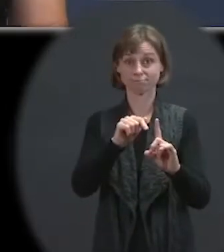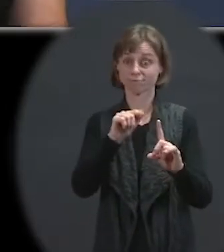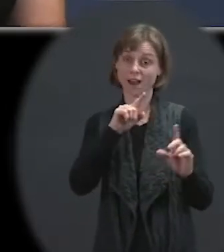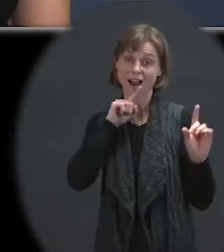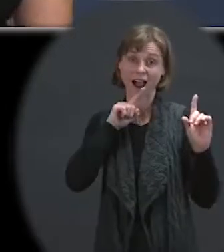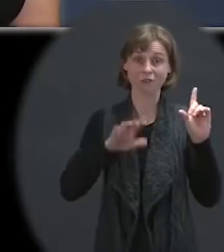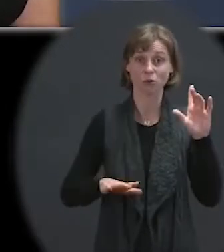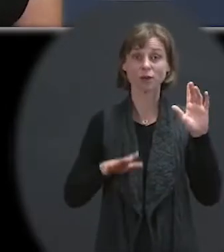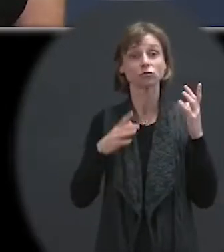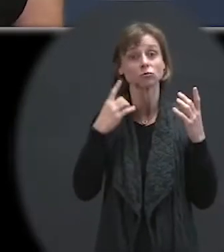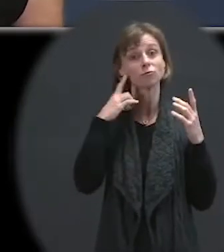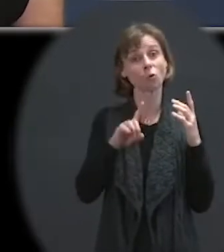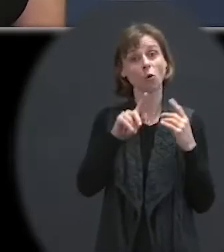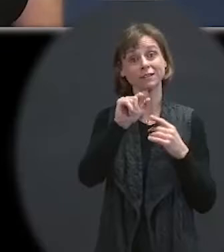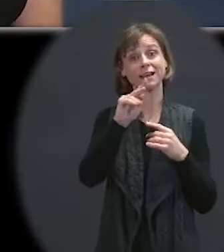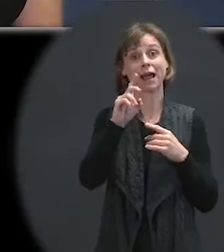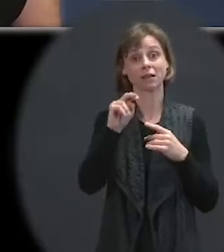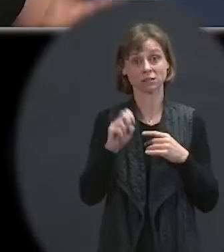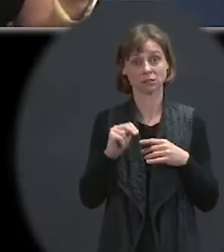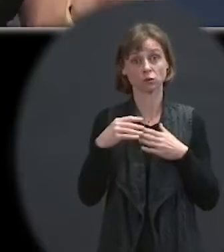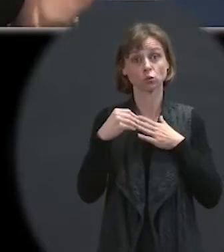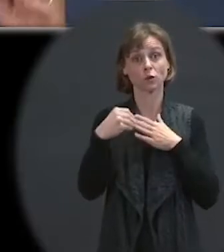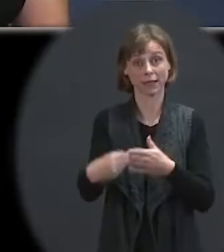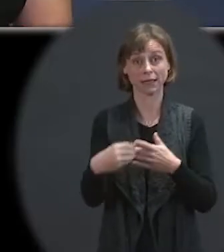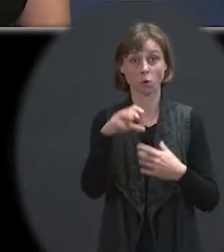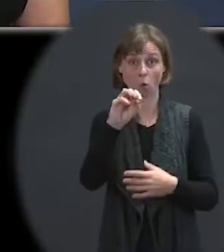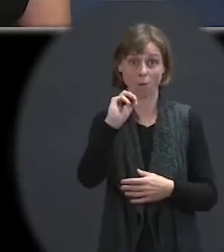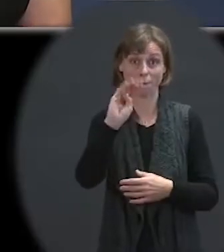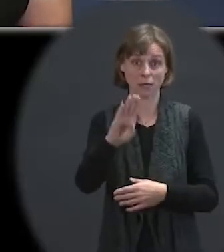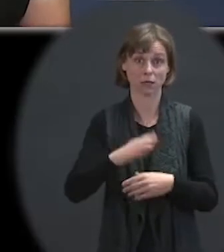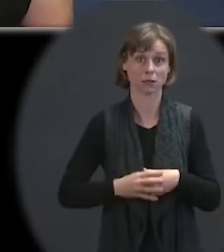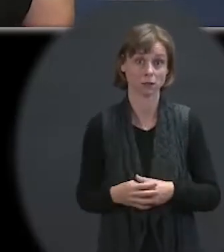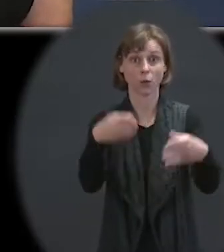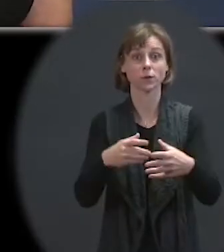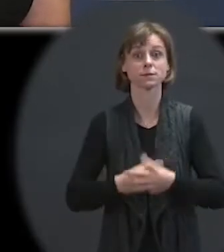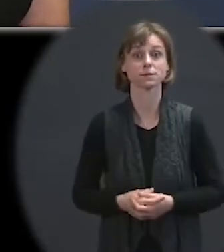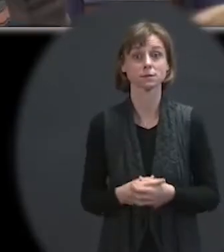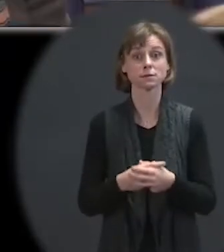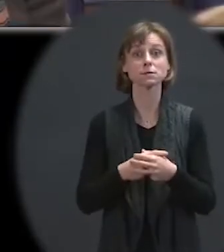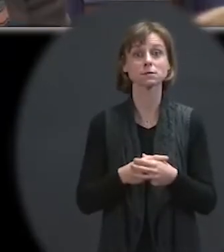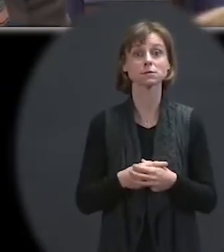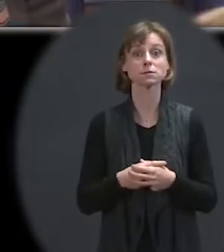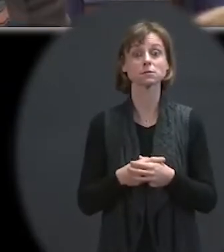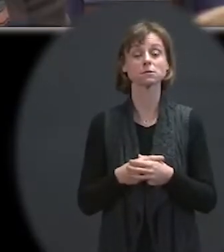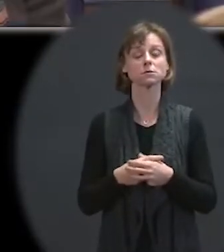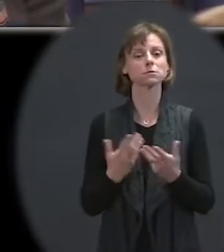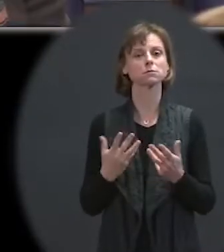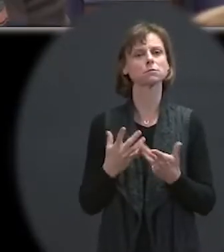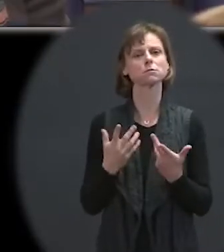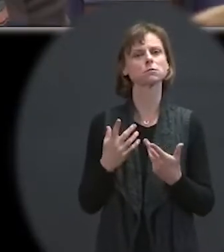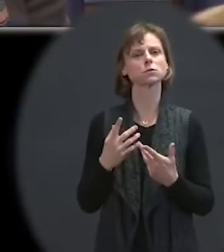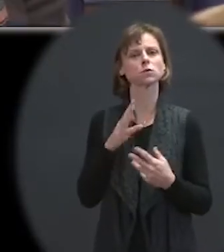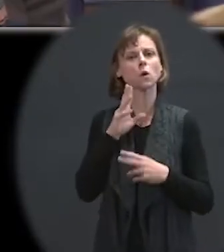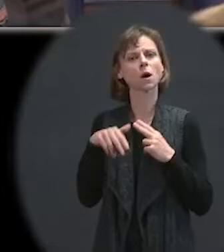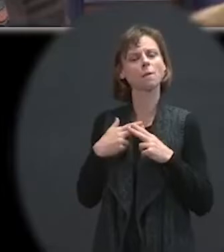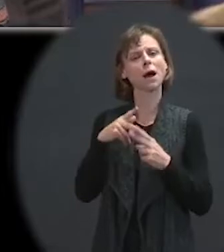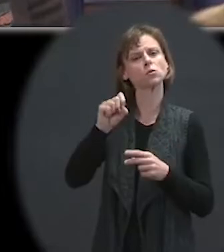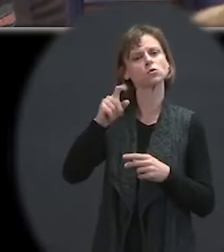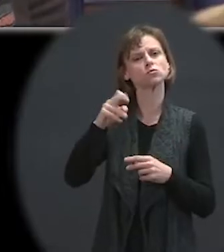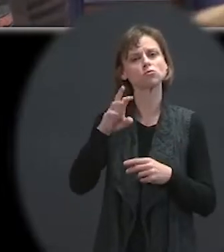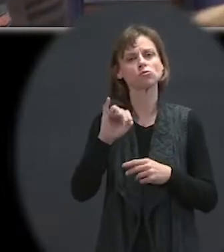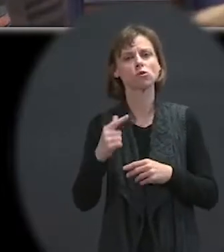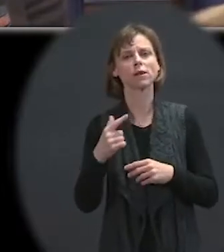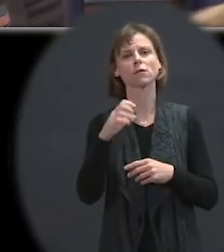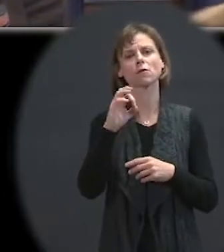Neera Tanden to lead, to be the OMB director. That is our focus. Did you say anything about Gene Sperling or Ann O'Leary, who've also